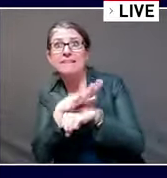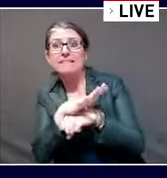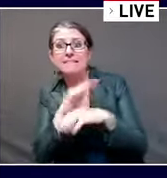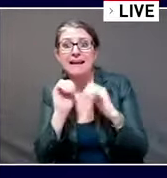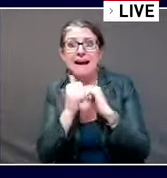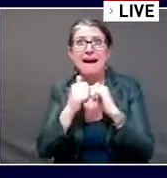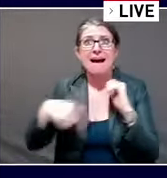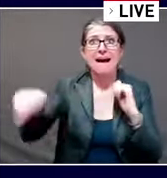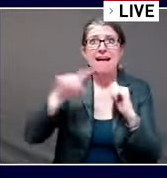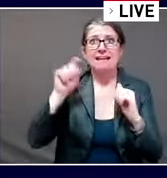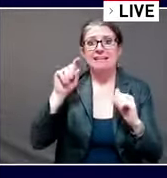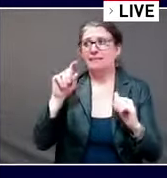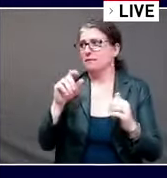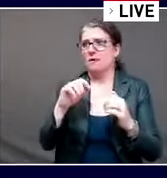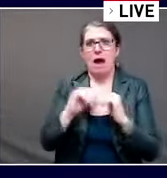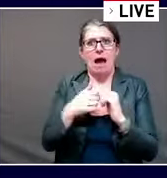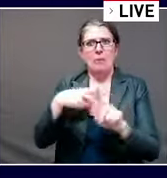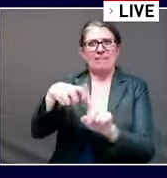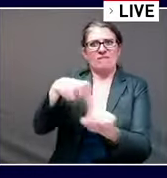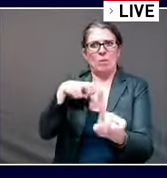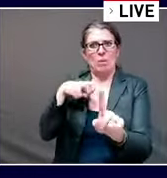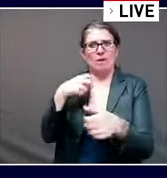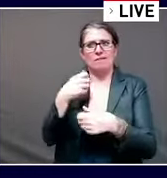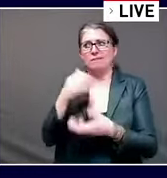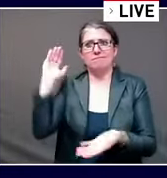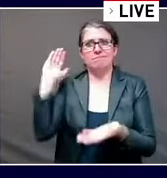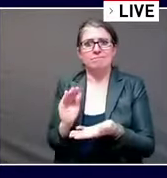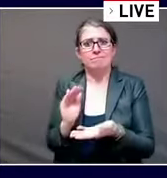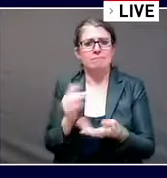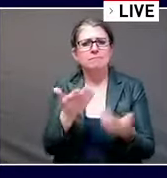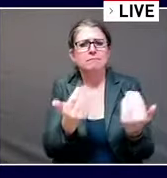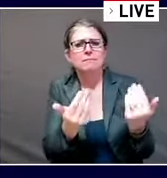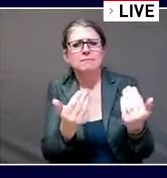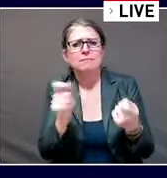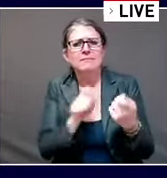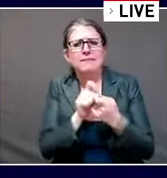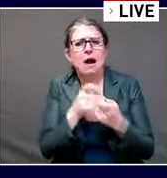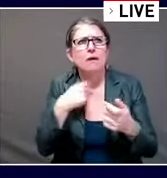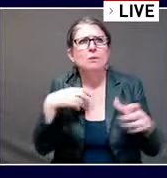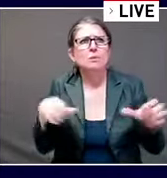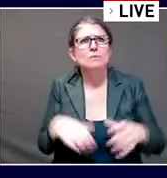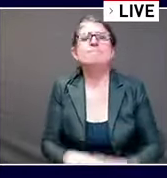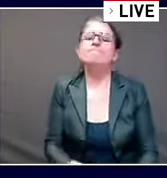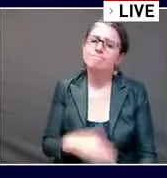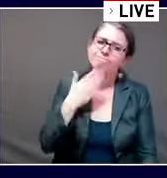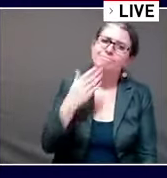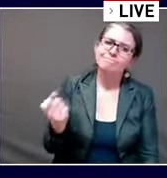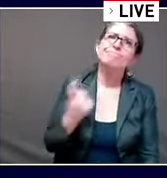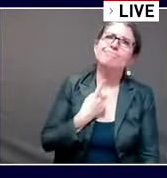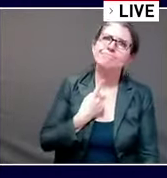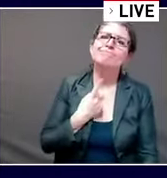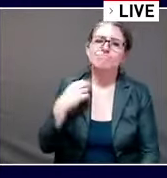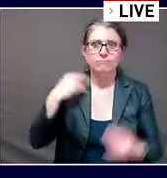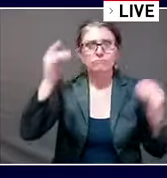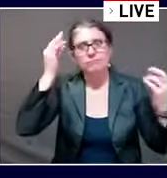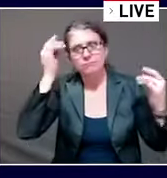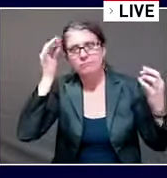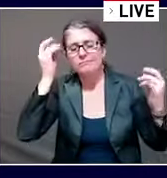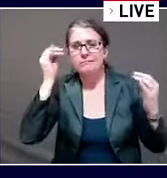so thanks for that question, Patty. I've been thinking a lot about this because I've been looking at these just